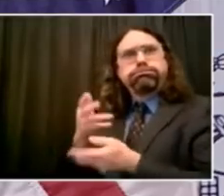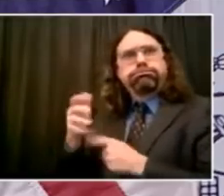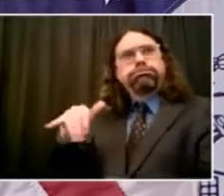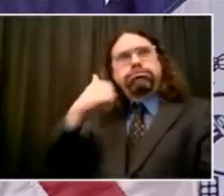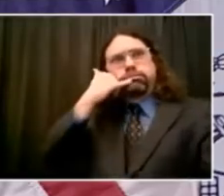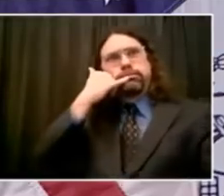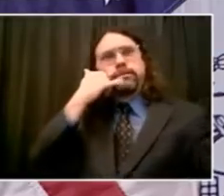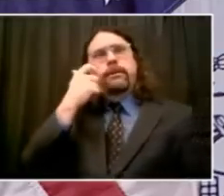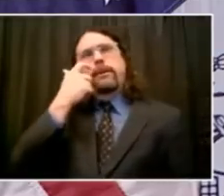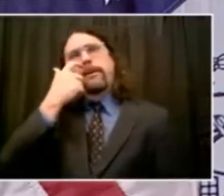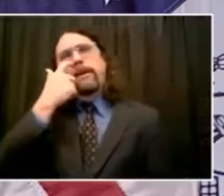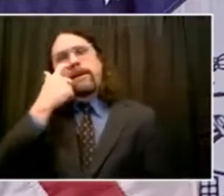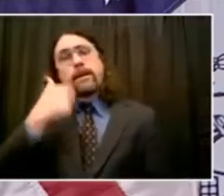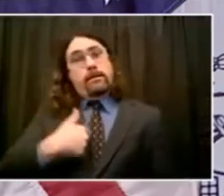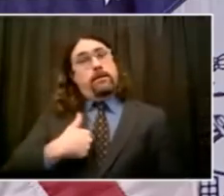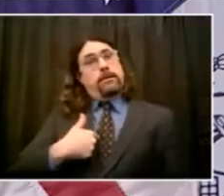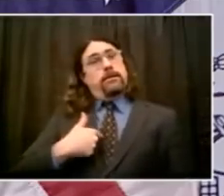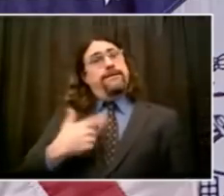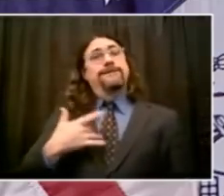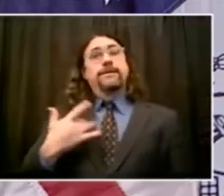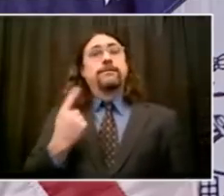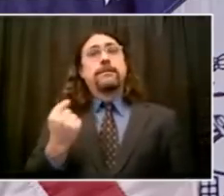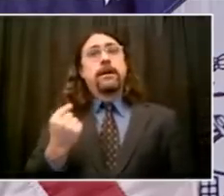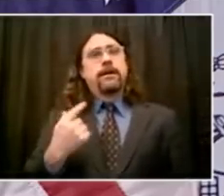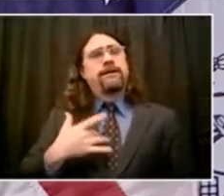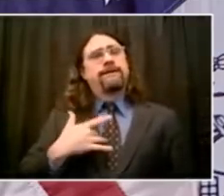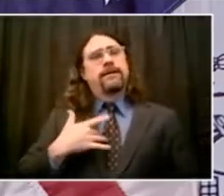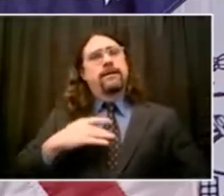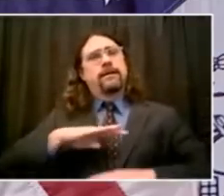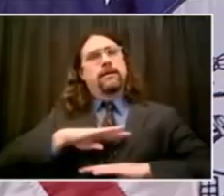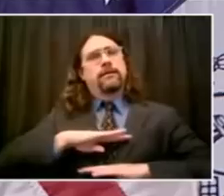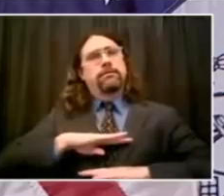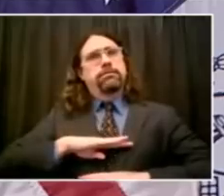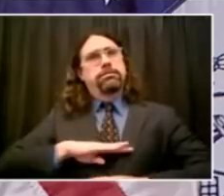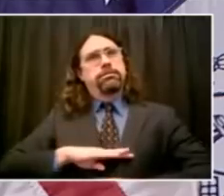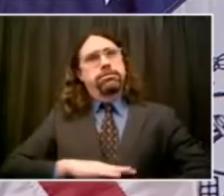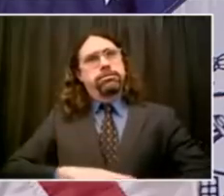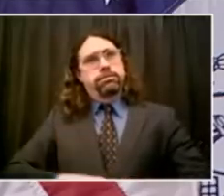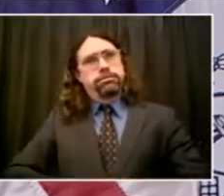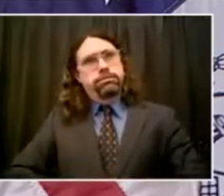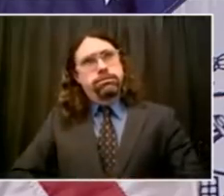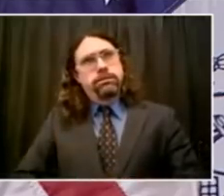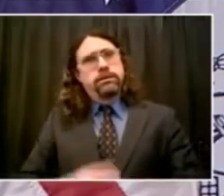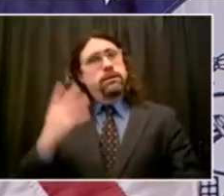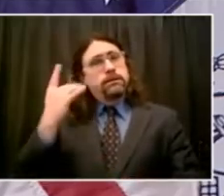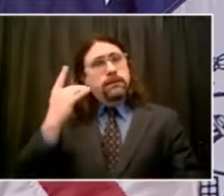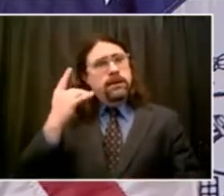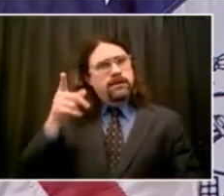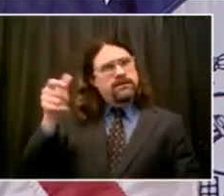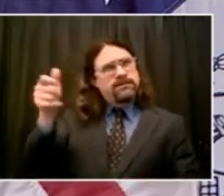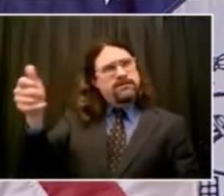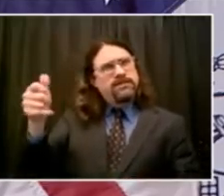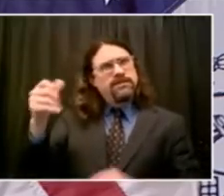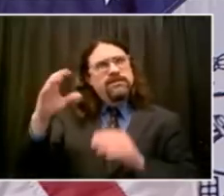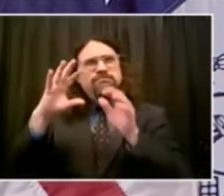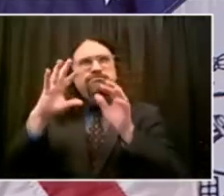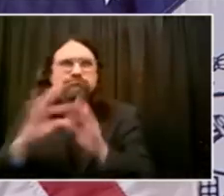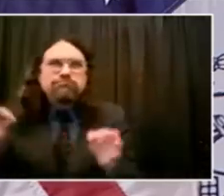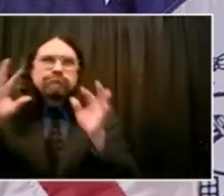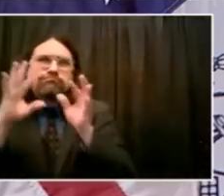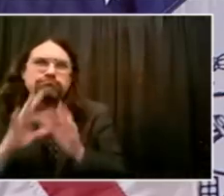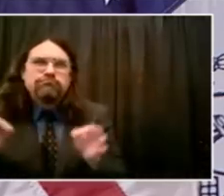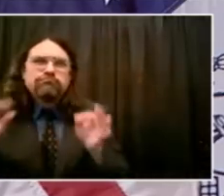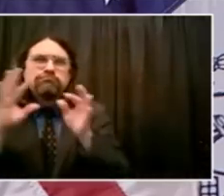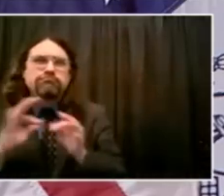because over the years, she's told me stories from her own life. She's 93 years old, so she went through the Depression. She has